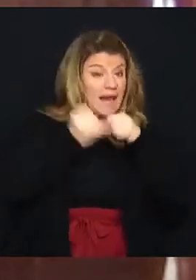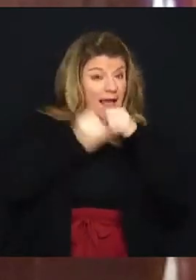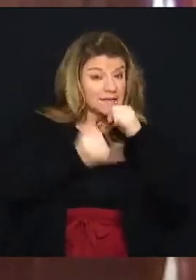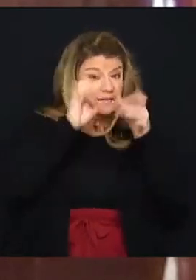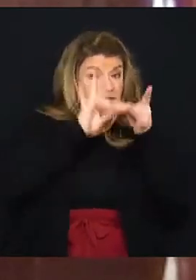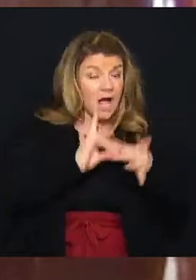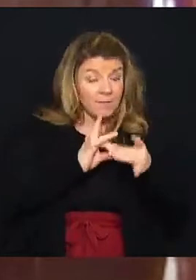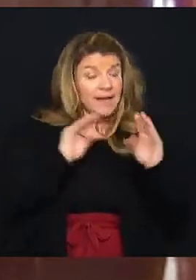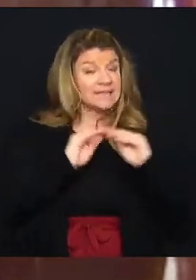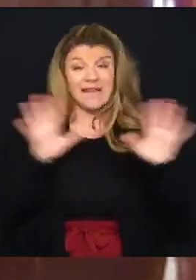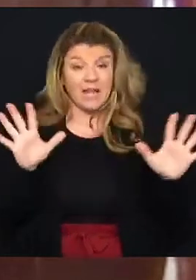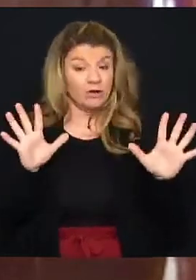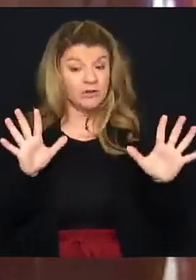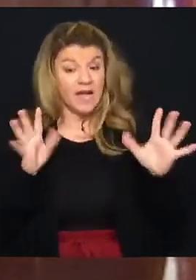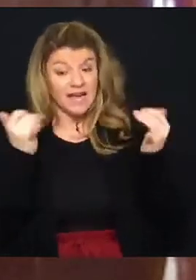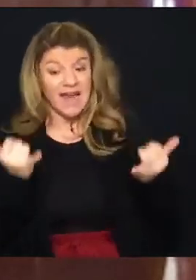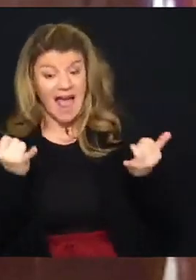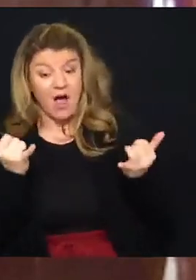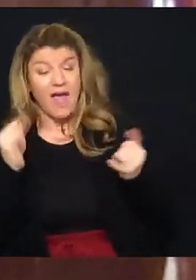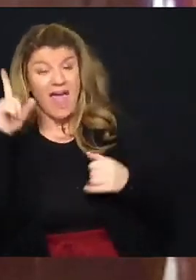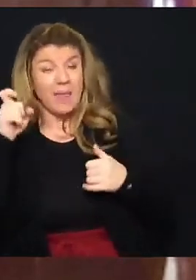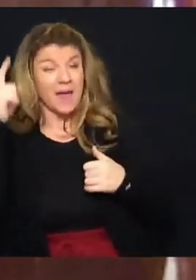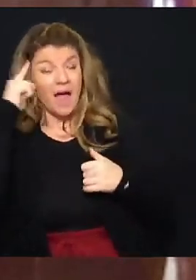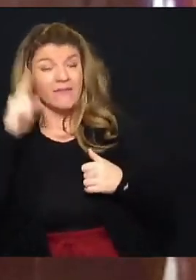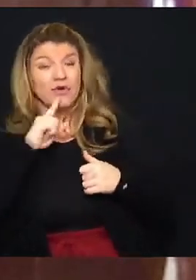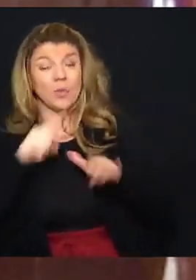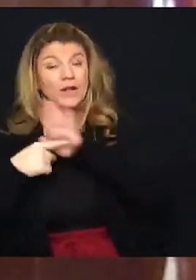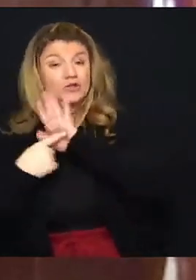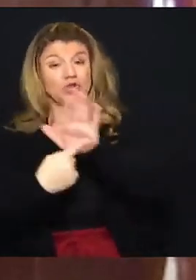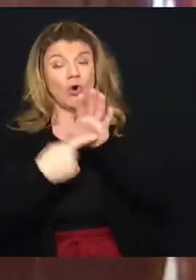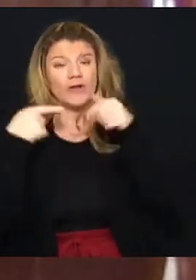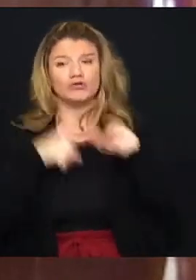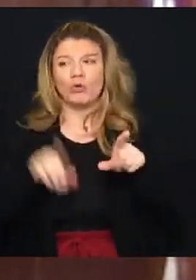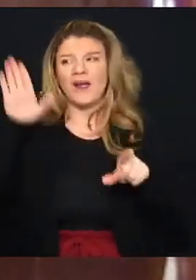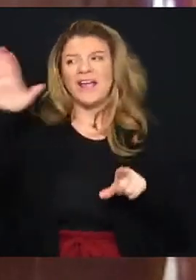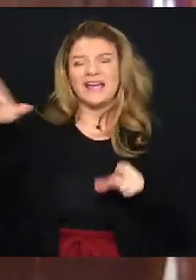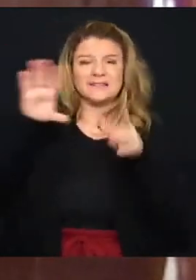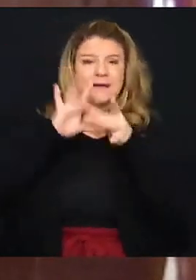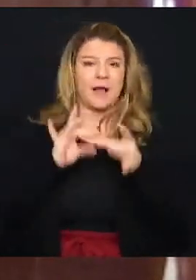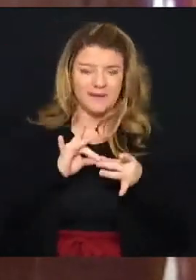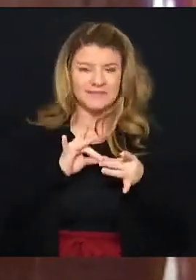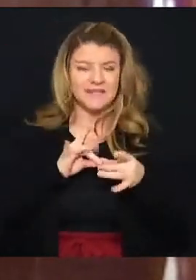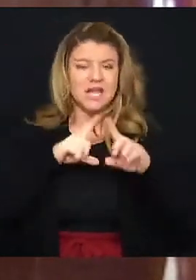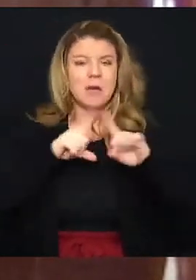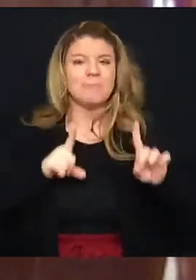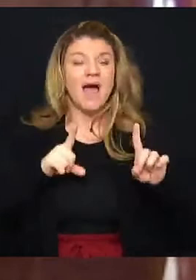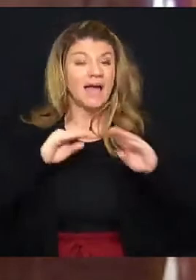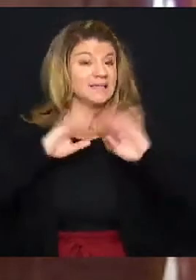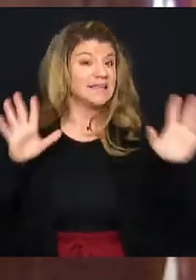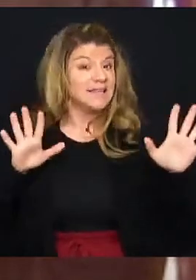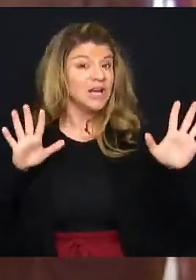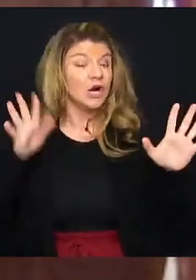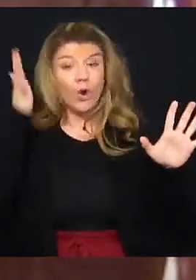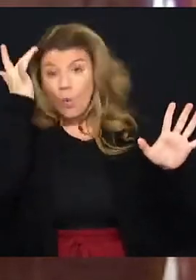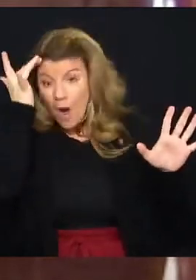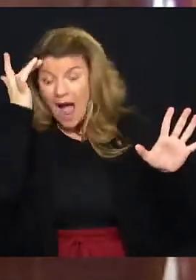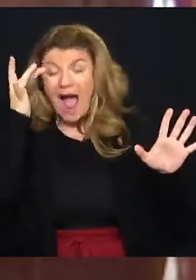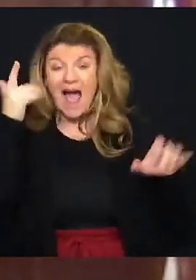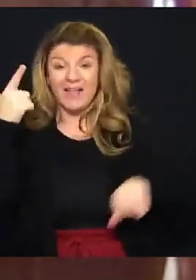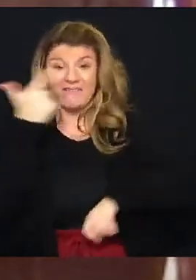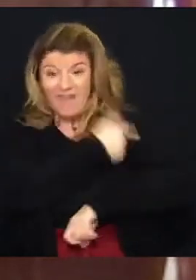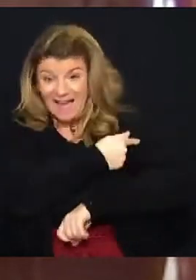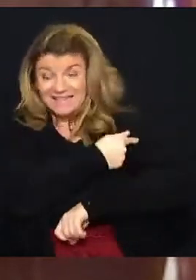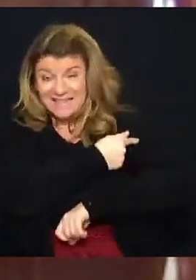it's clear now, and the governor really alluded to this during his initial comments, but it's clear that because of the